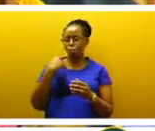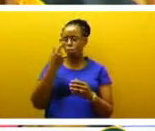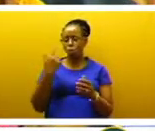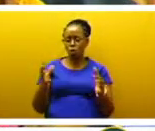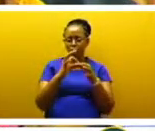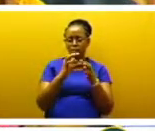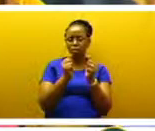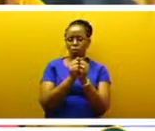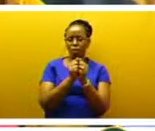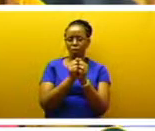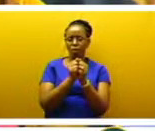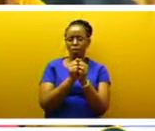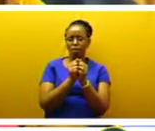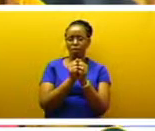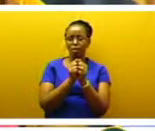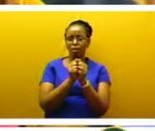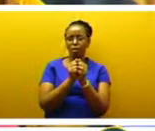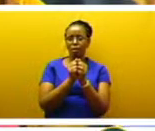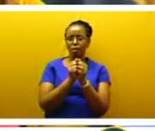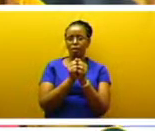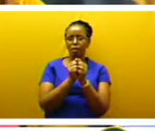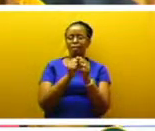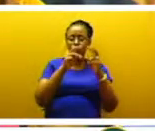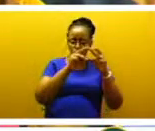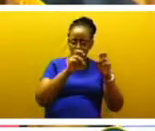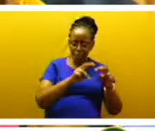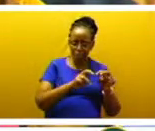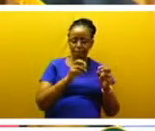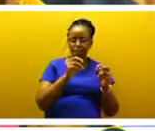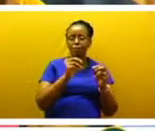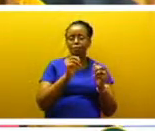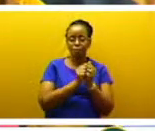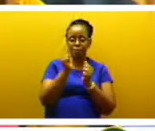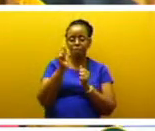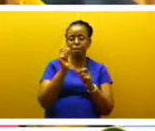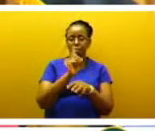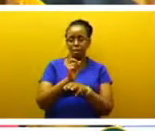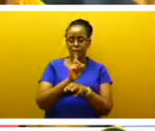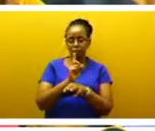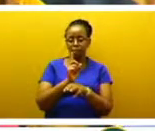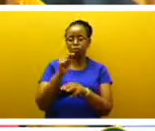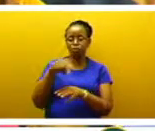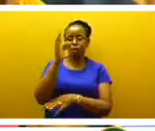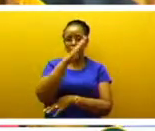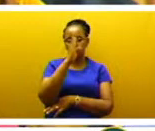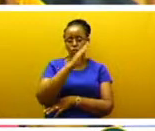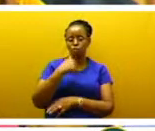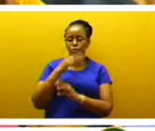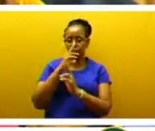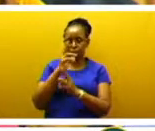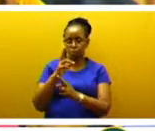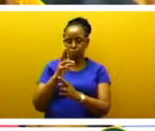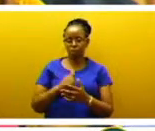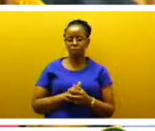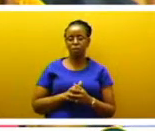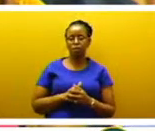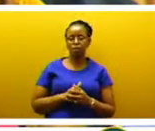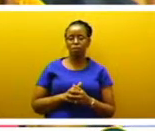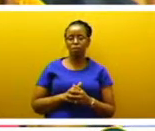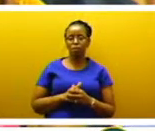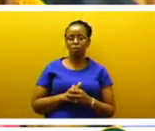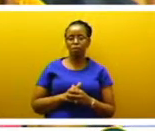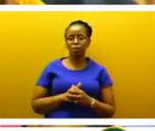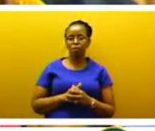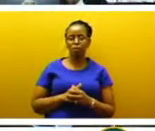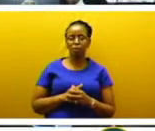the discovery and the scrutiny, 15 minutes in the afternoon to respond to the report. I